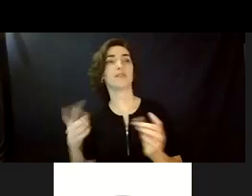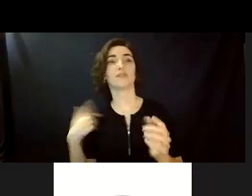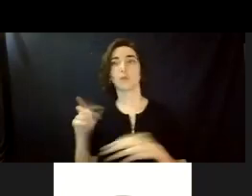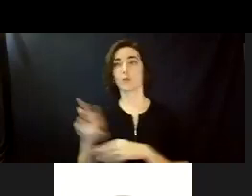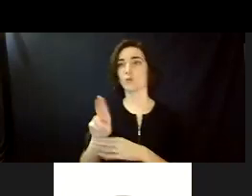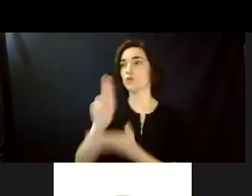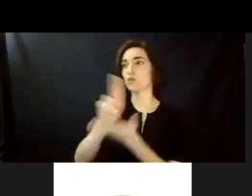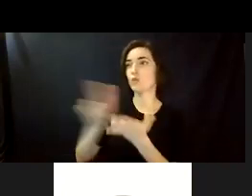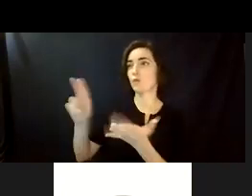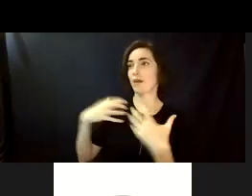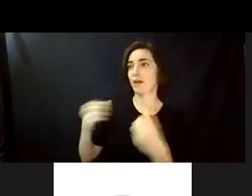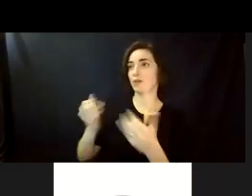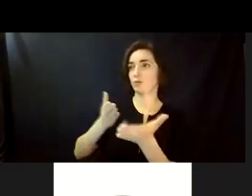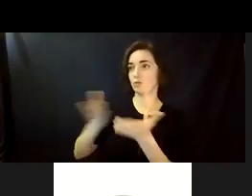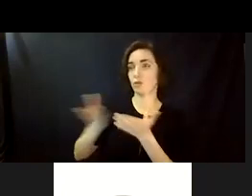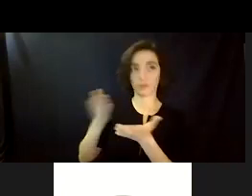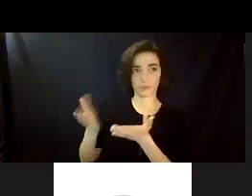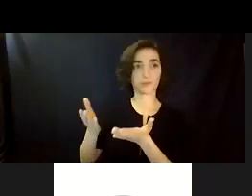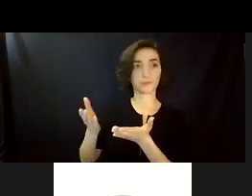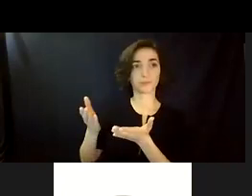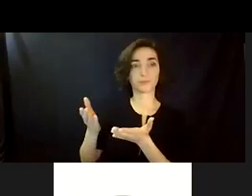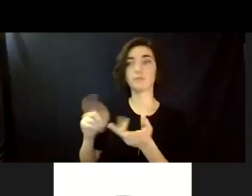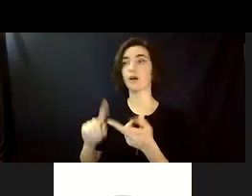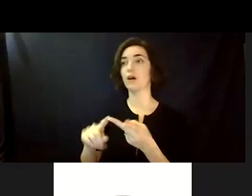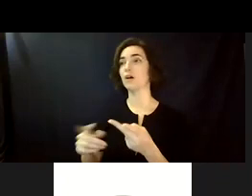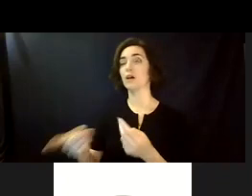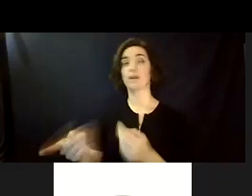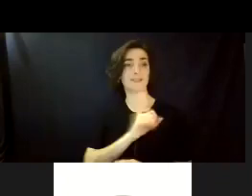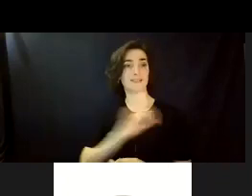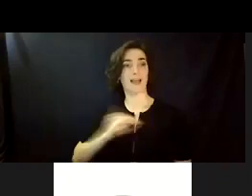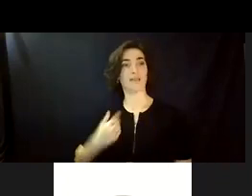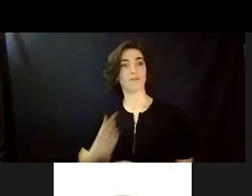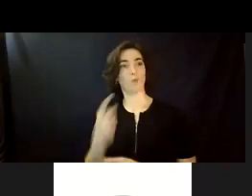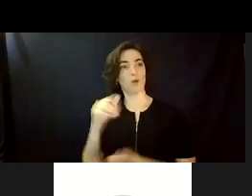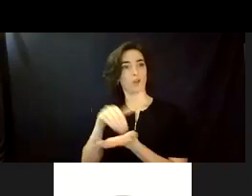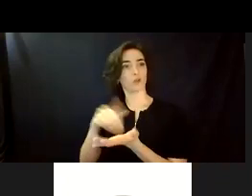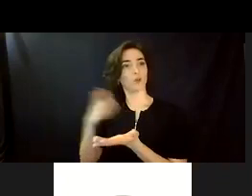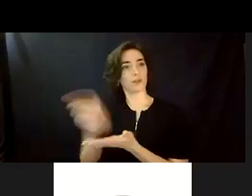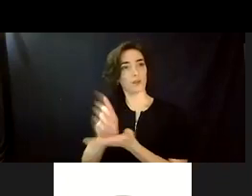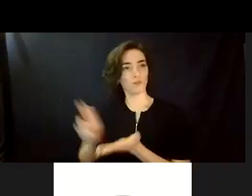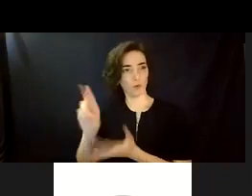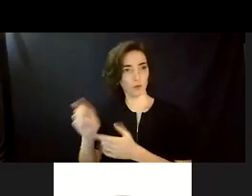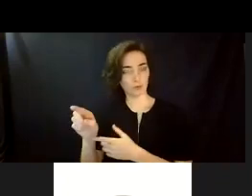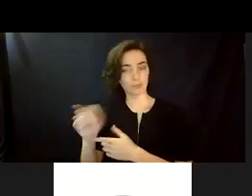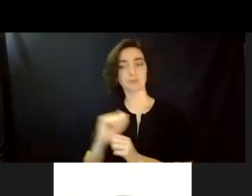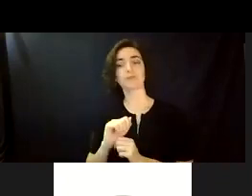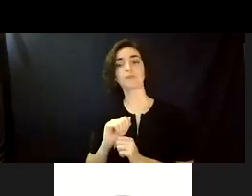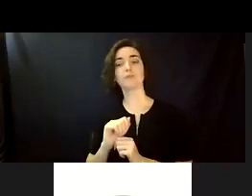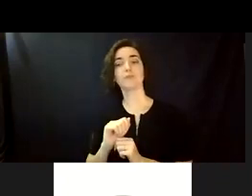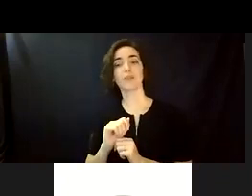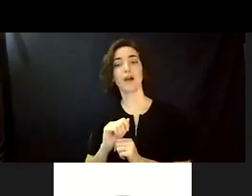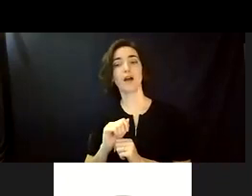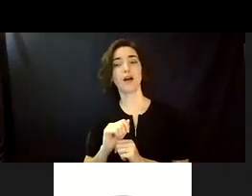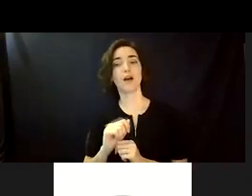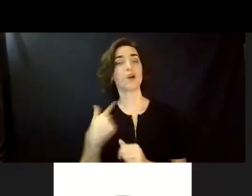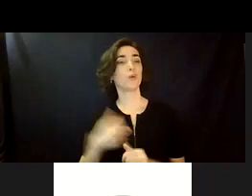health services. We have a doctor on staff at the university. We are, you know, following all